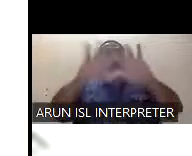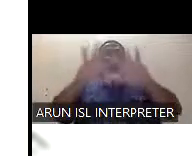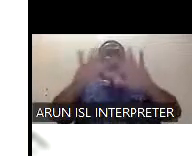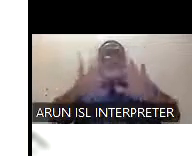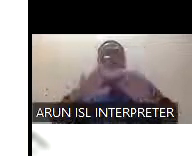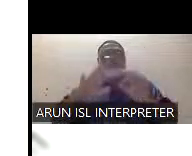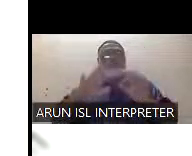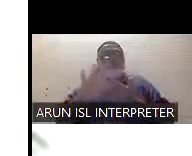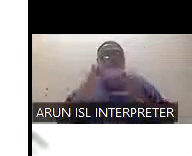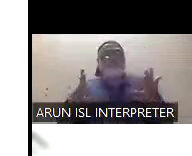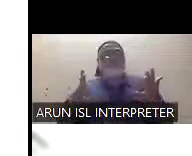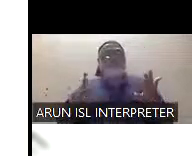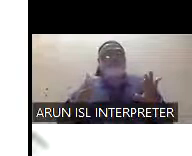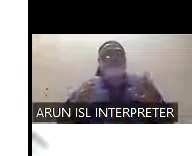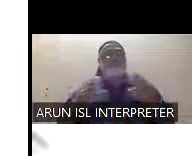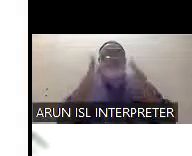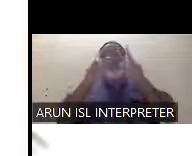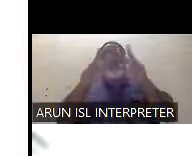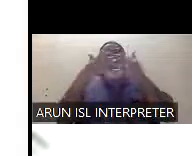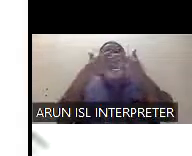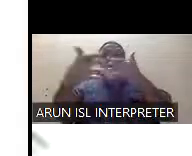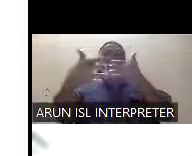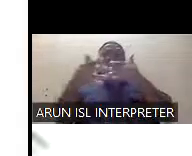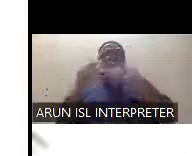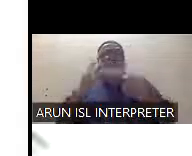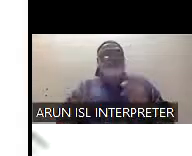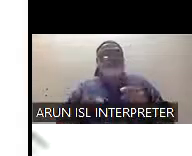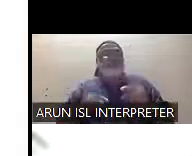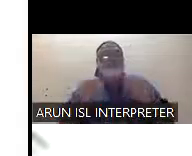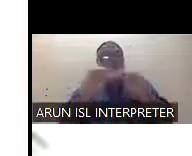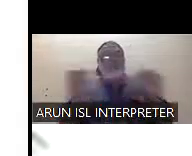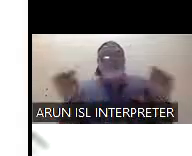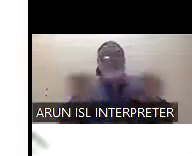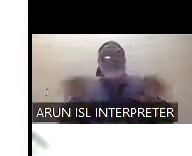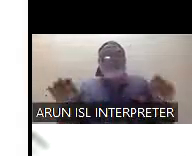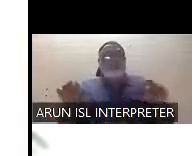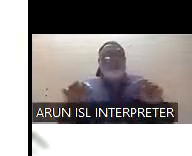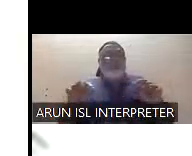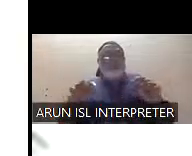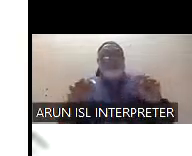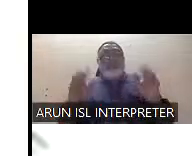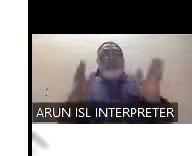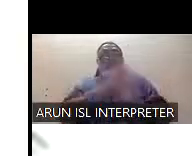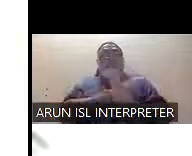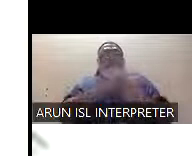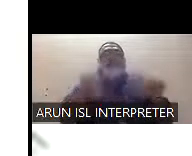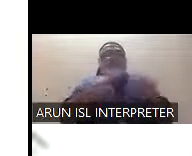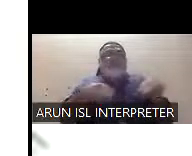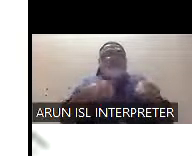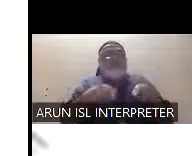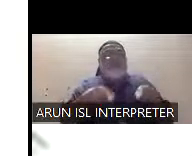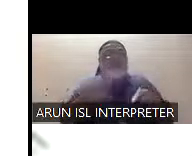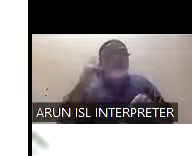not very clear. So that should not be there. Captioning should be there. Transcripts for pre-recorded and live videos and live